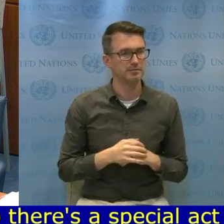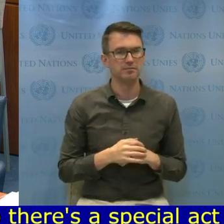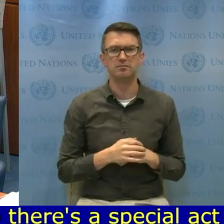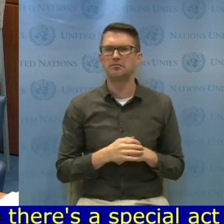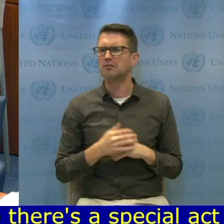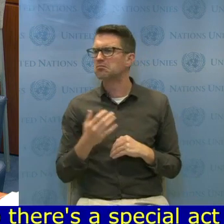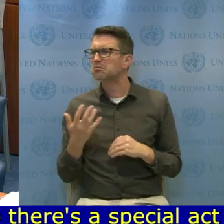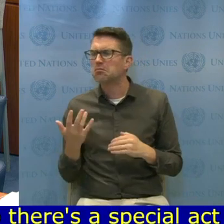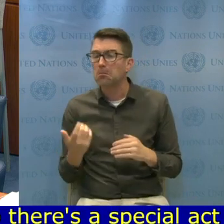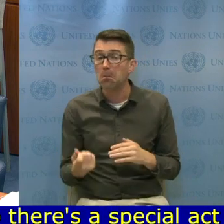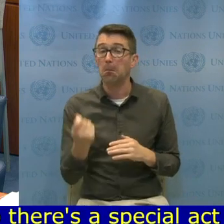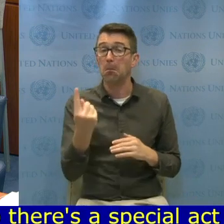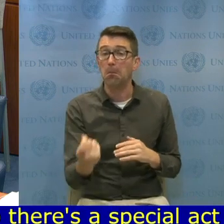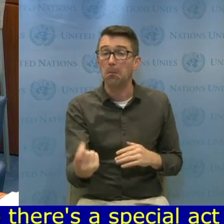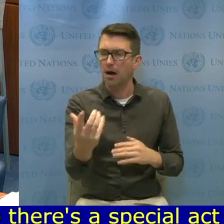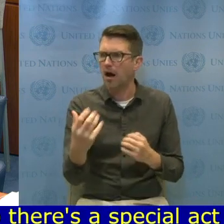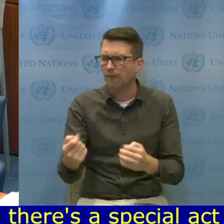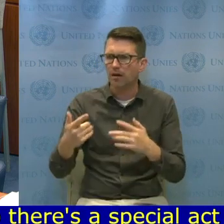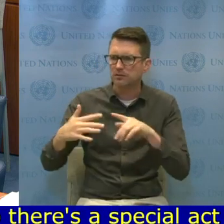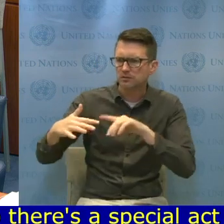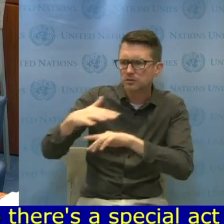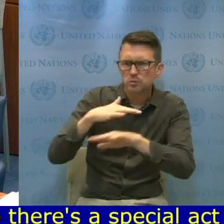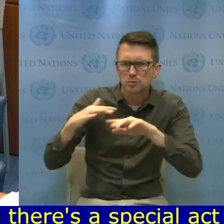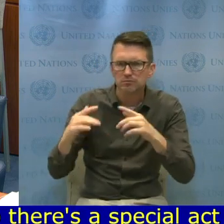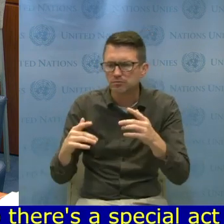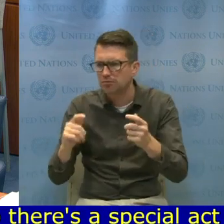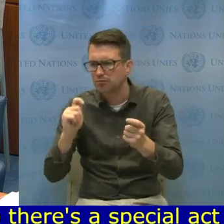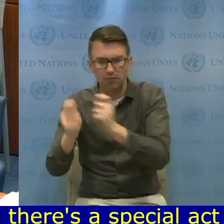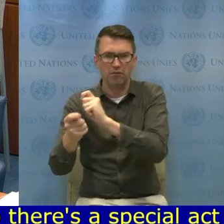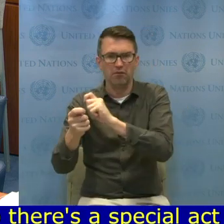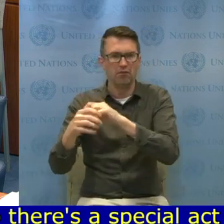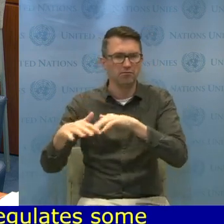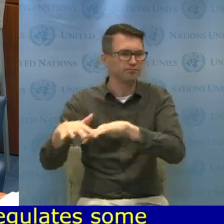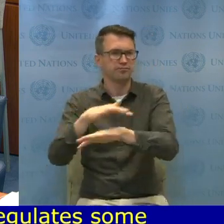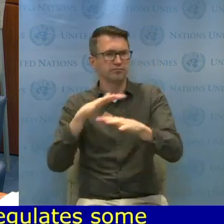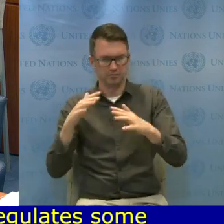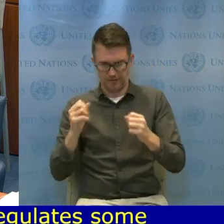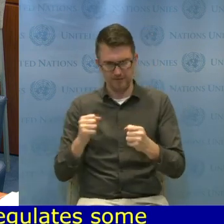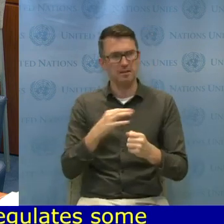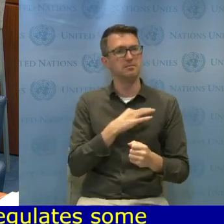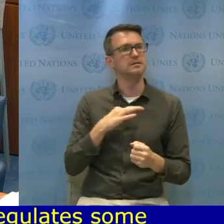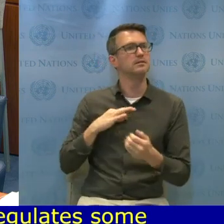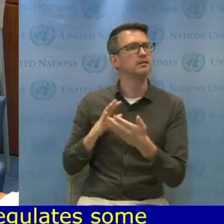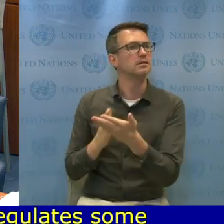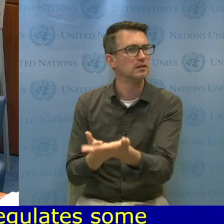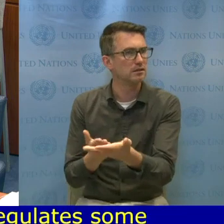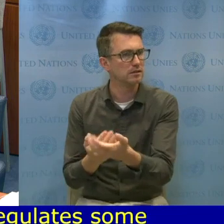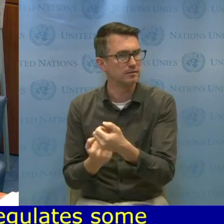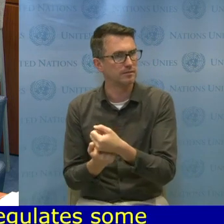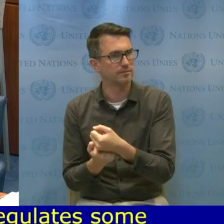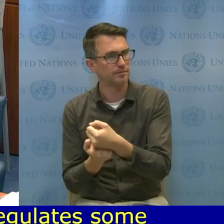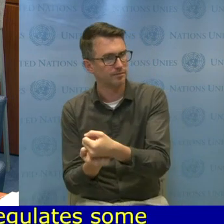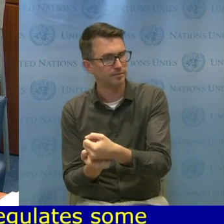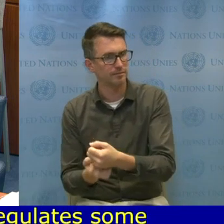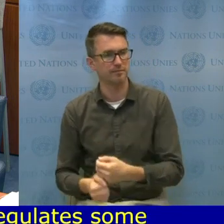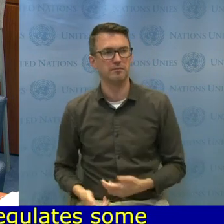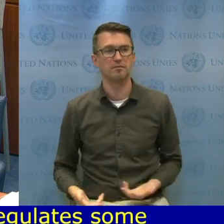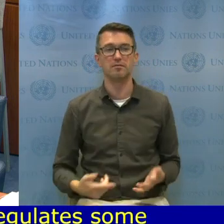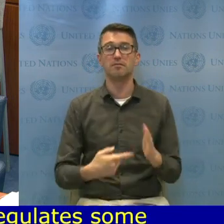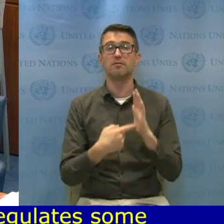services which are provided, for example, for two persons with limited legal